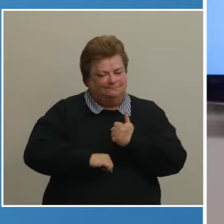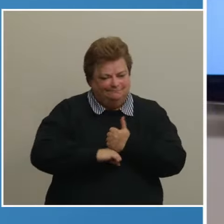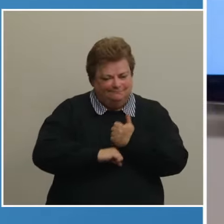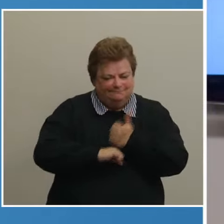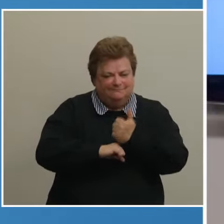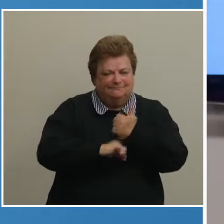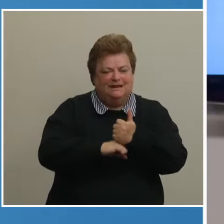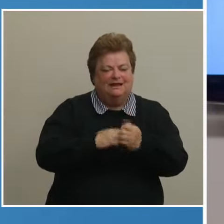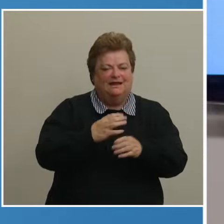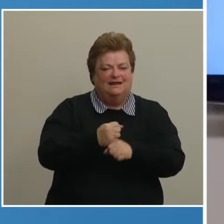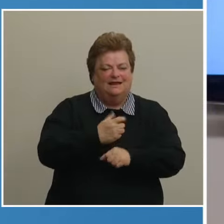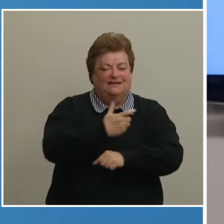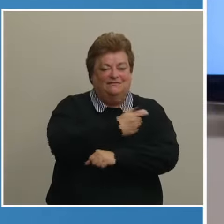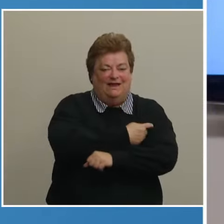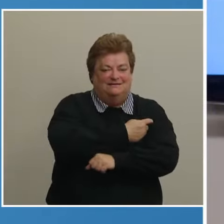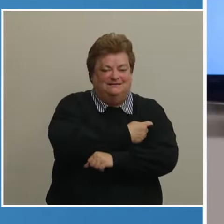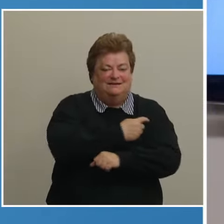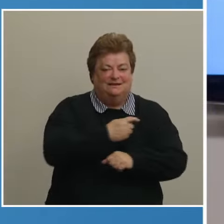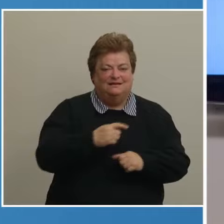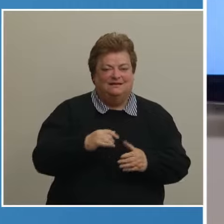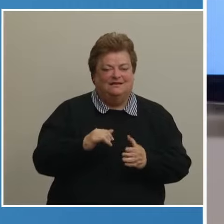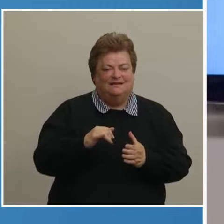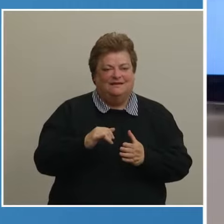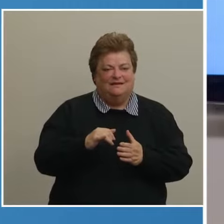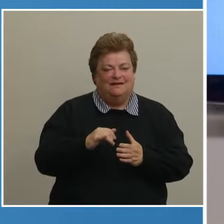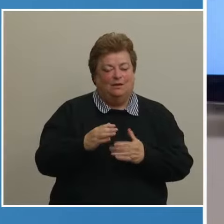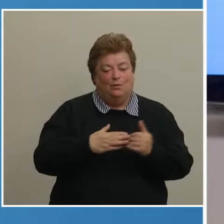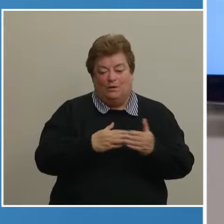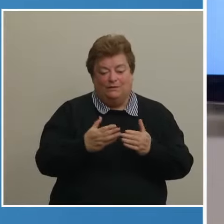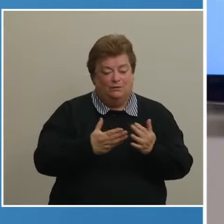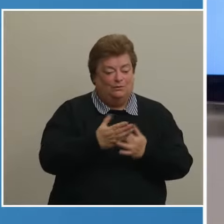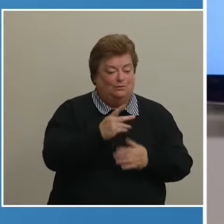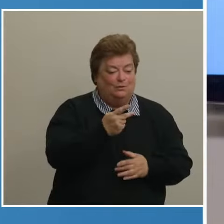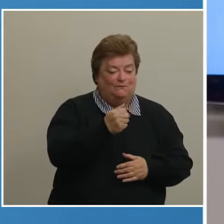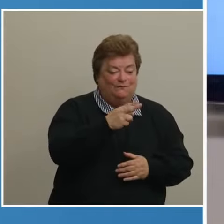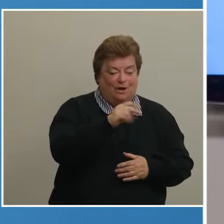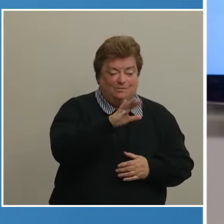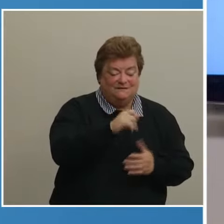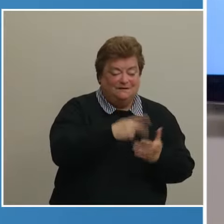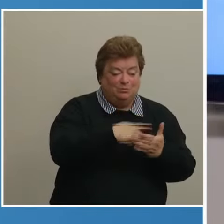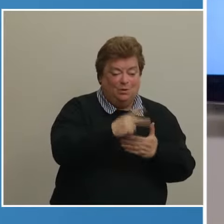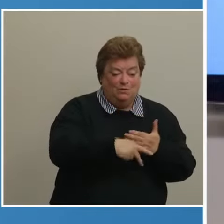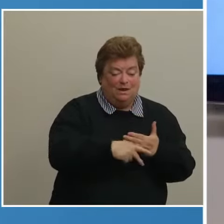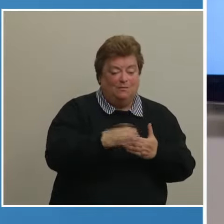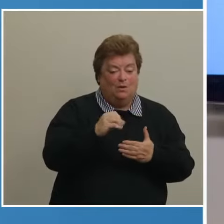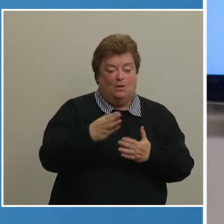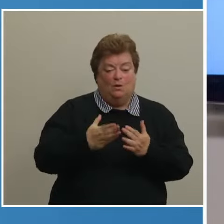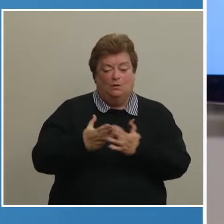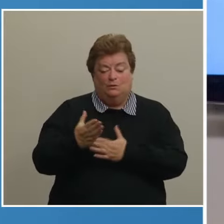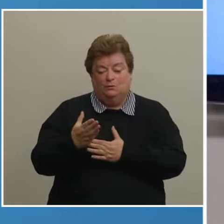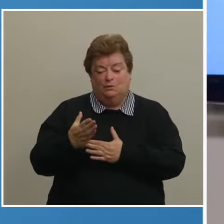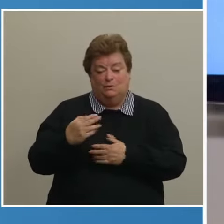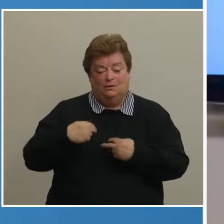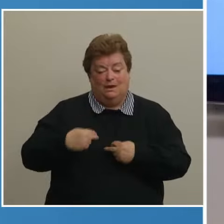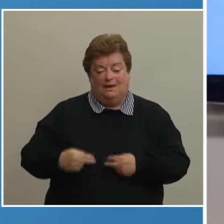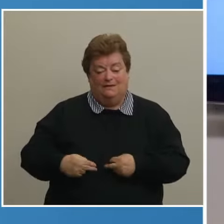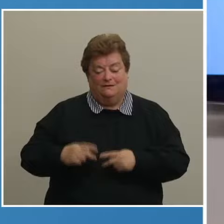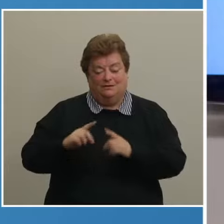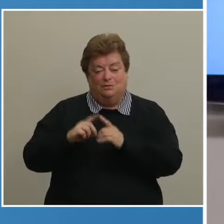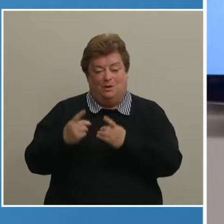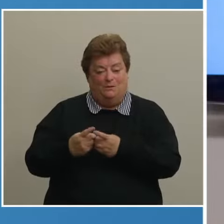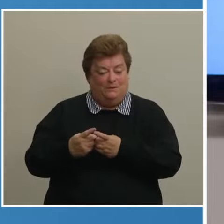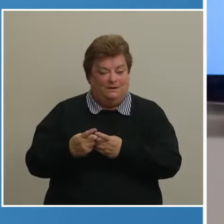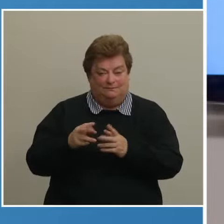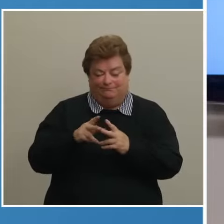brought into the community, whether it's through the retail pharmacy program or supplied to us at the health department.